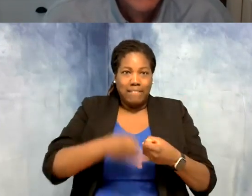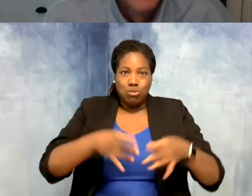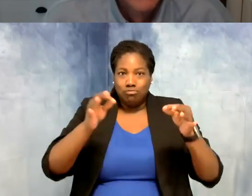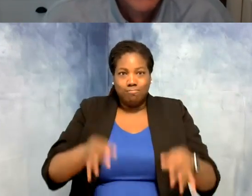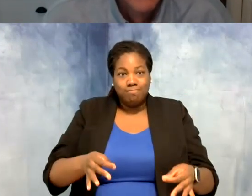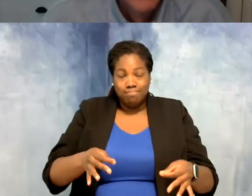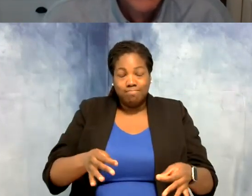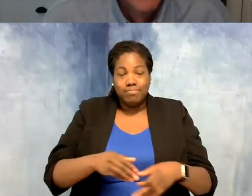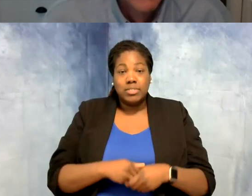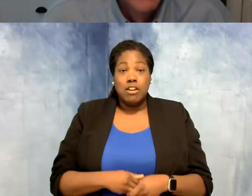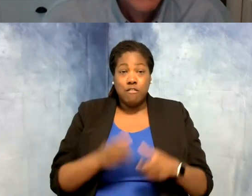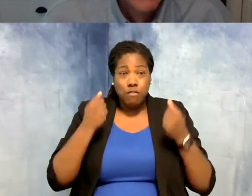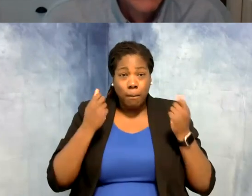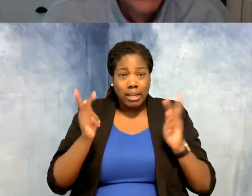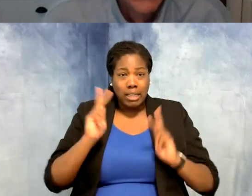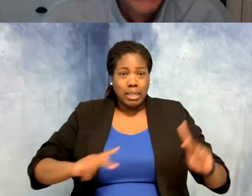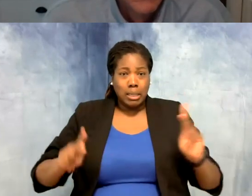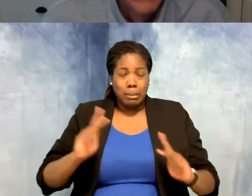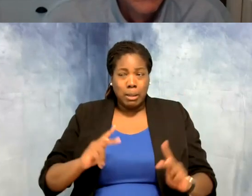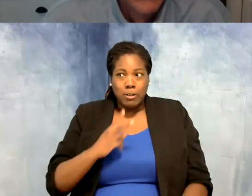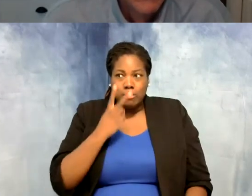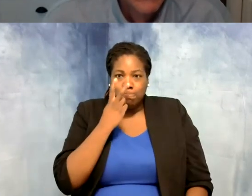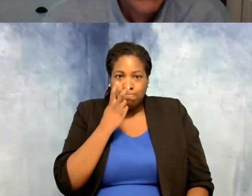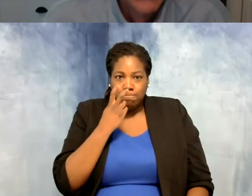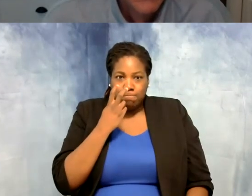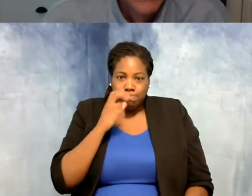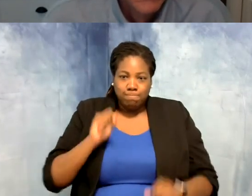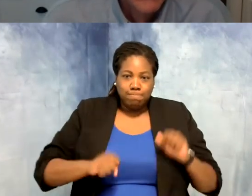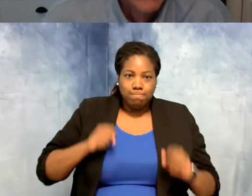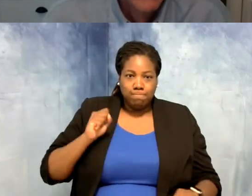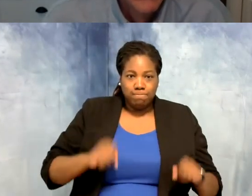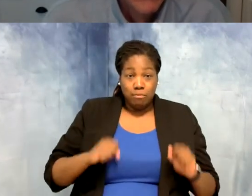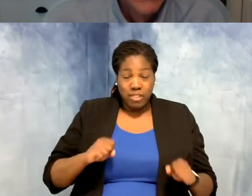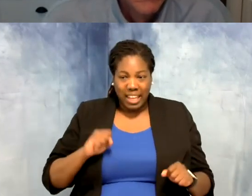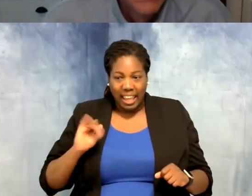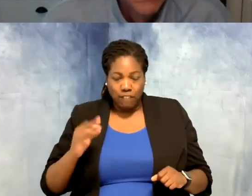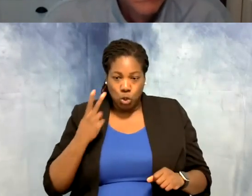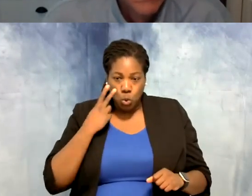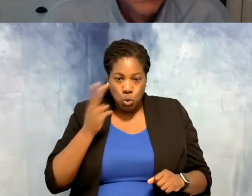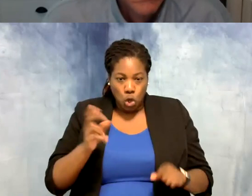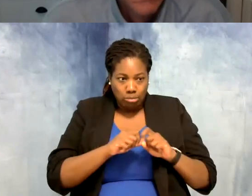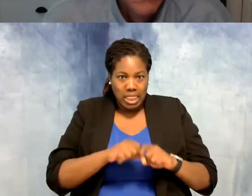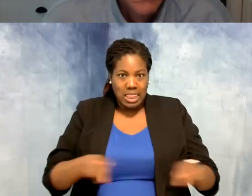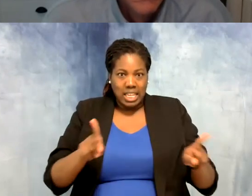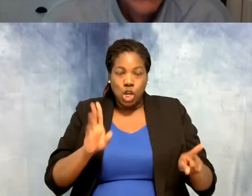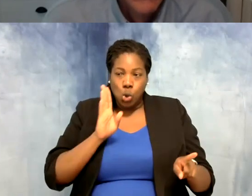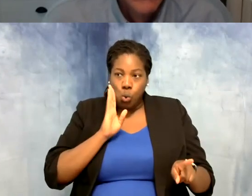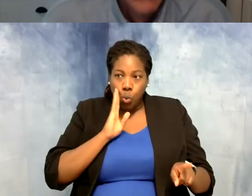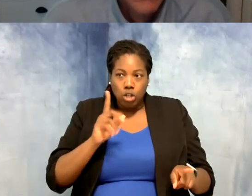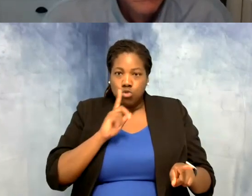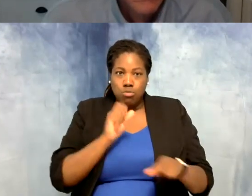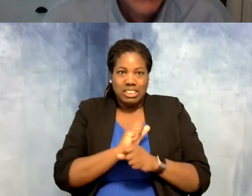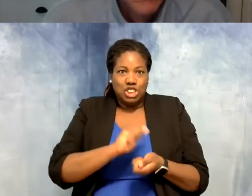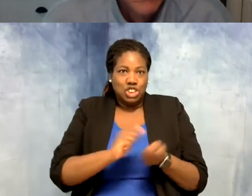decision, but for many people, they're doubtful whether what we saw substantively will actually